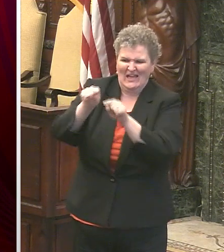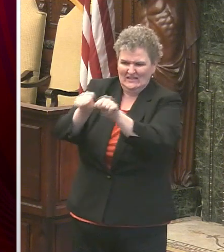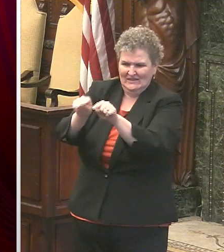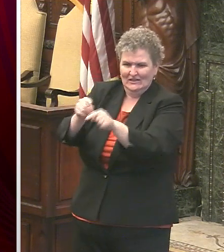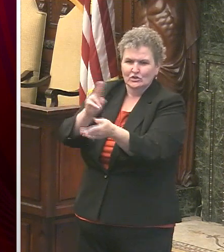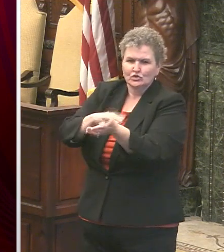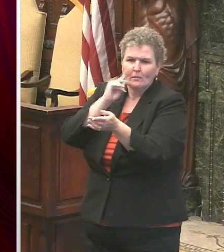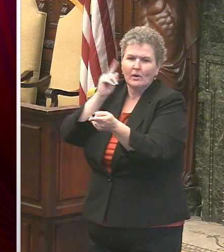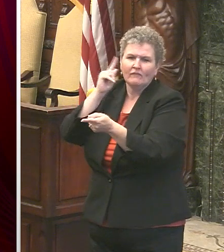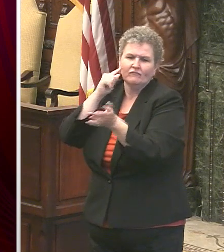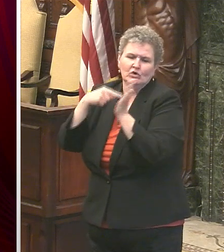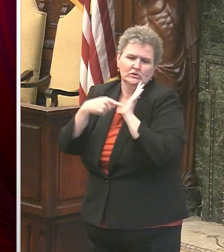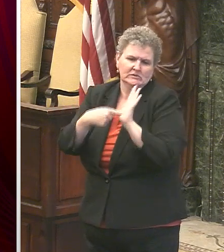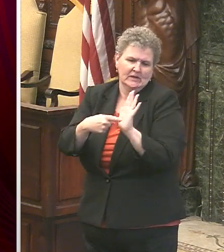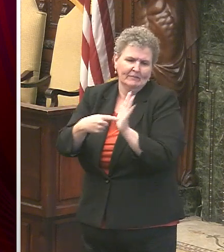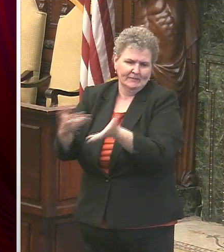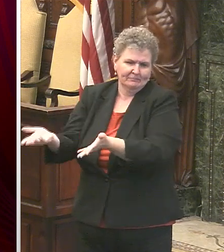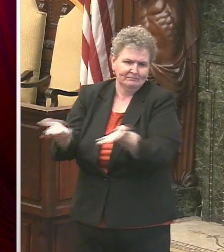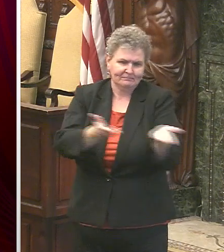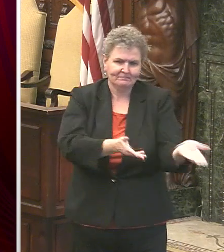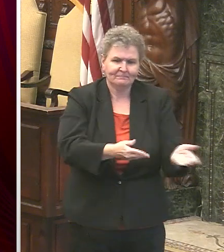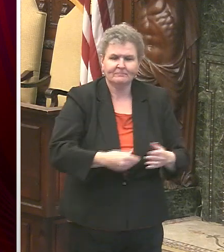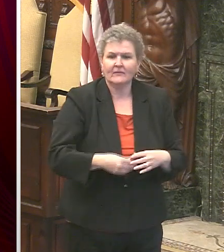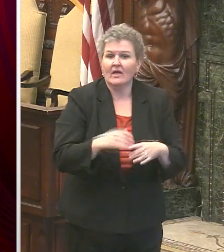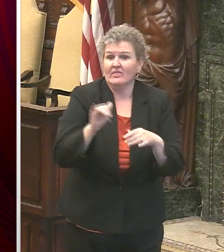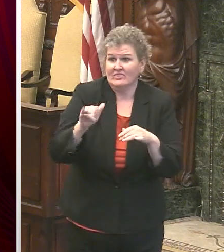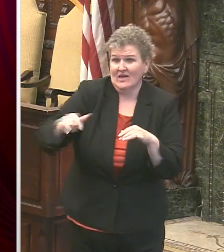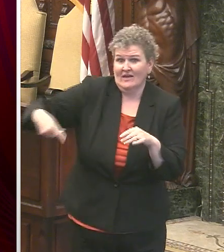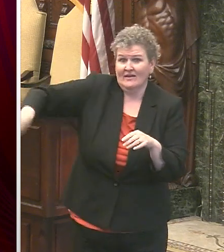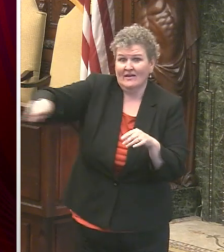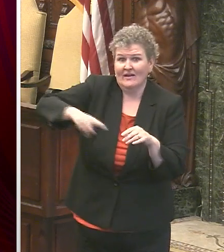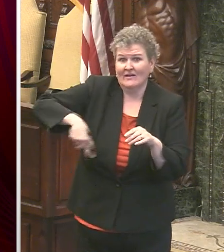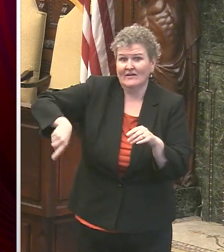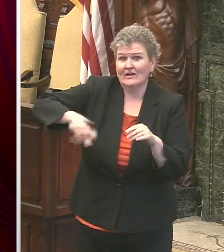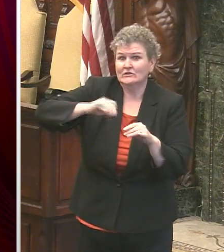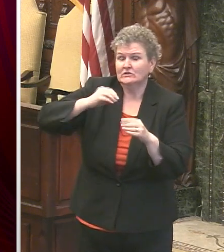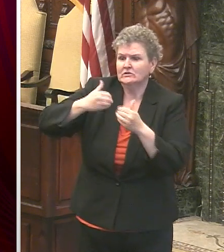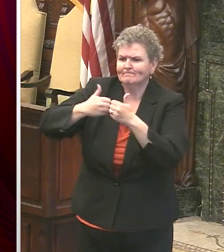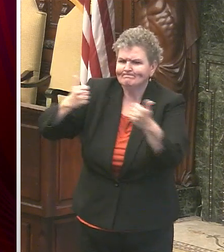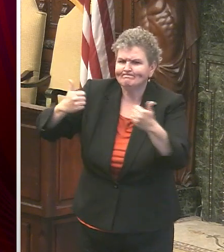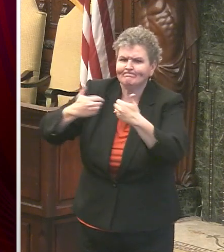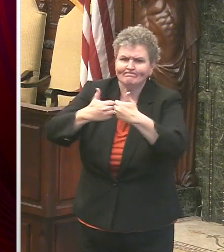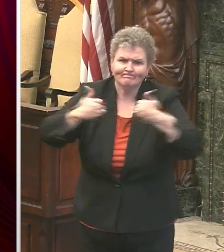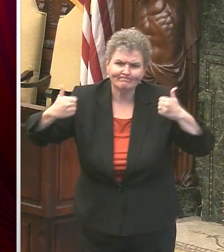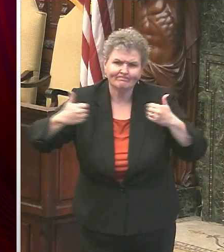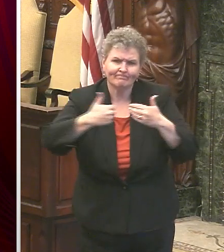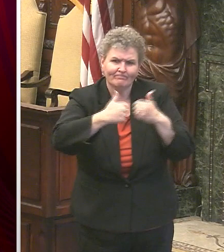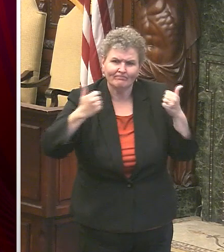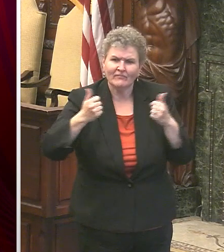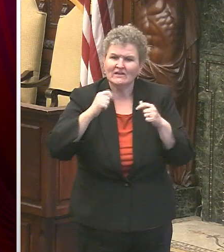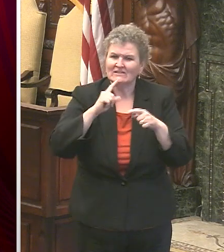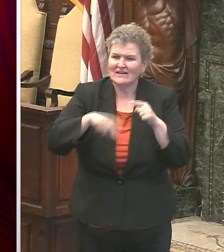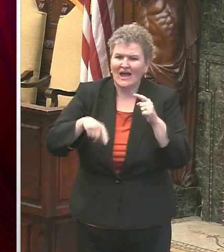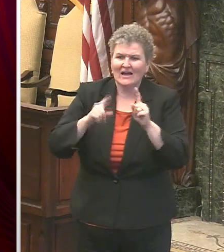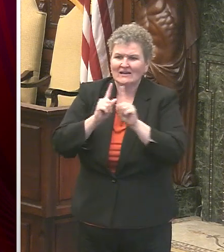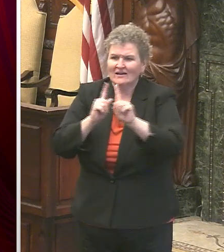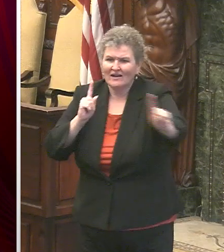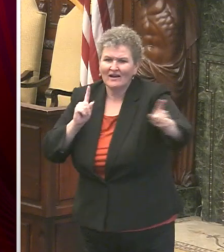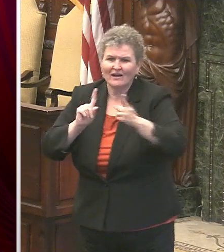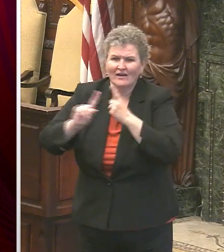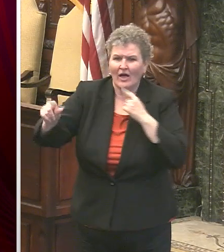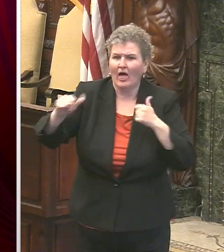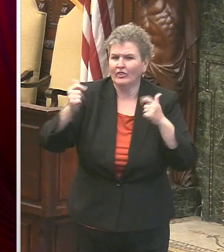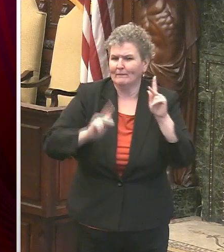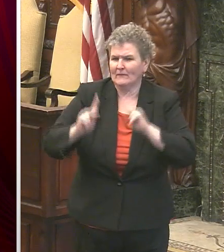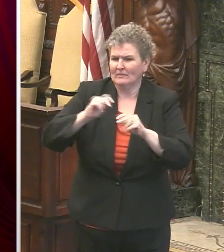nursing home does not have a separate wing and cannot separate out their staff from the COVID positive residents to the COVID negative residents, this would be a facility where